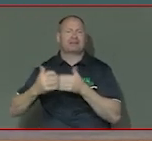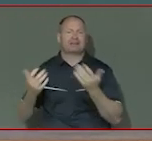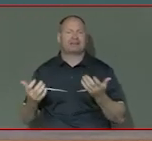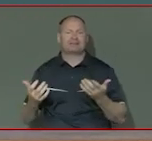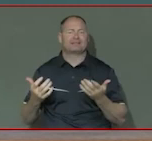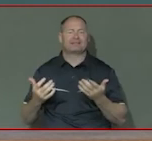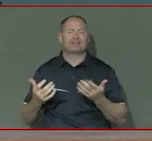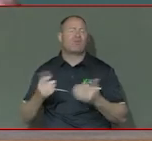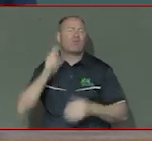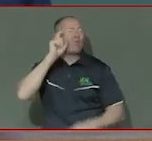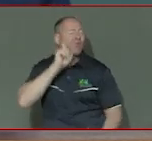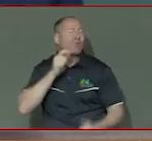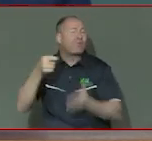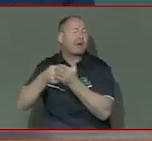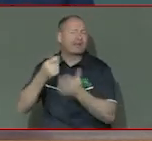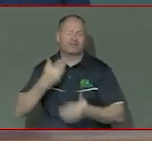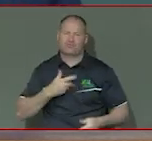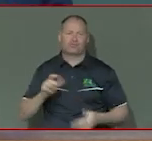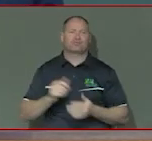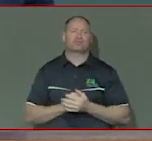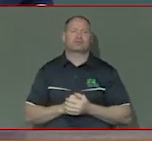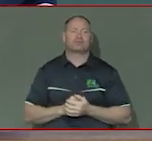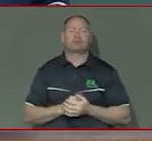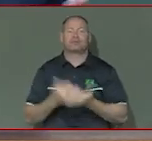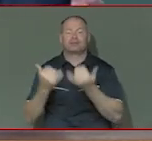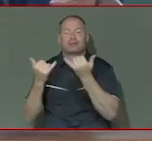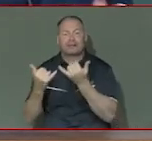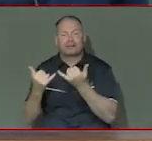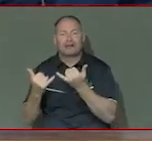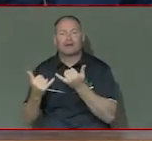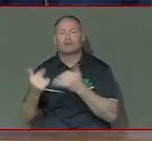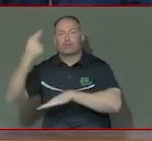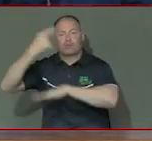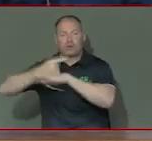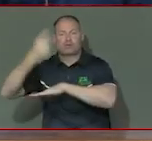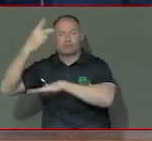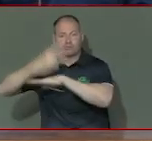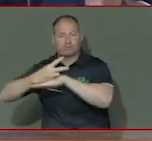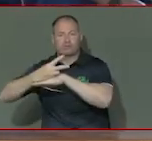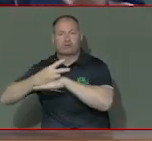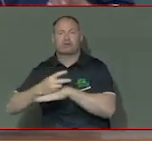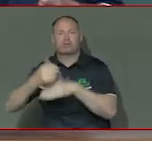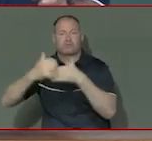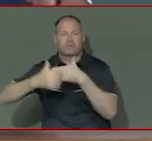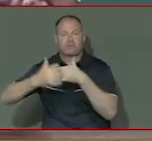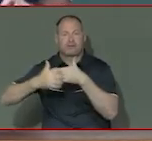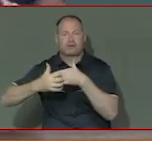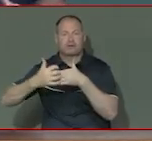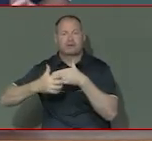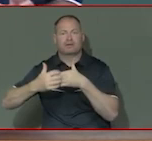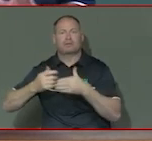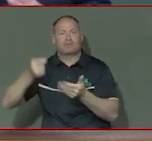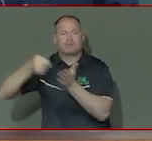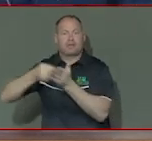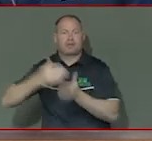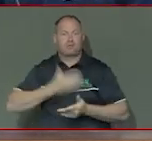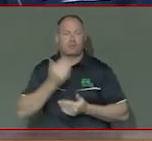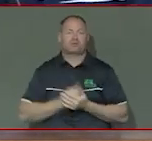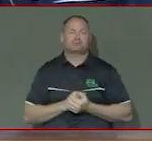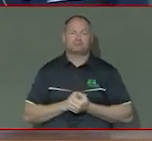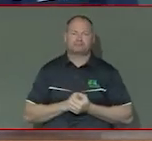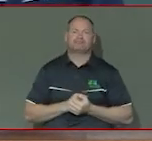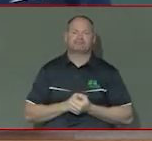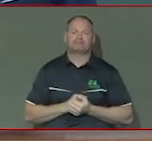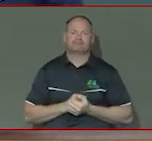May. You want to buy it within the next 2 days. All right. So those two go